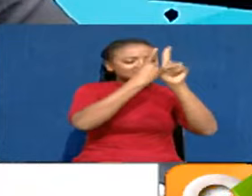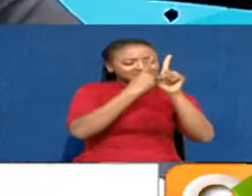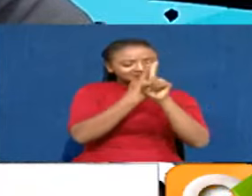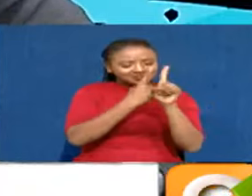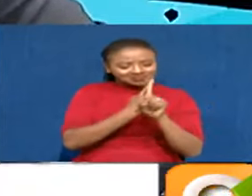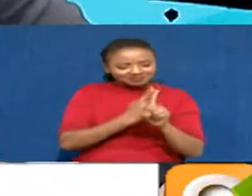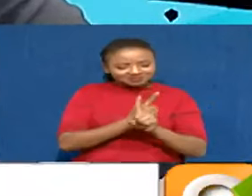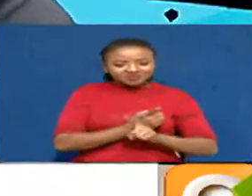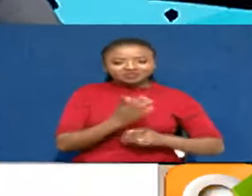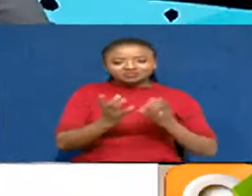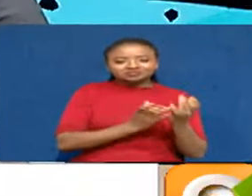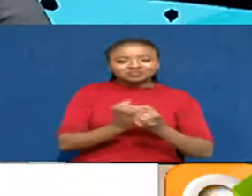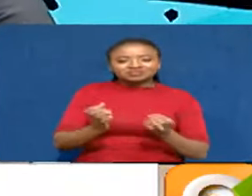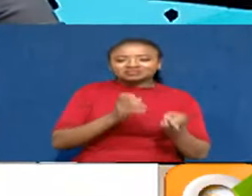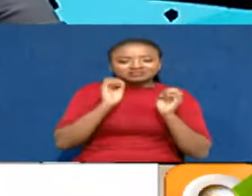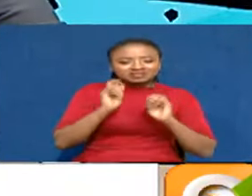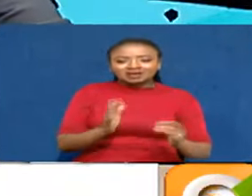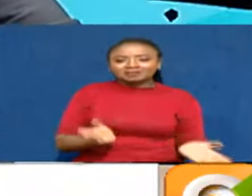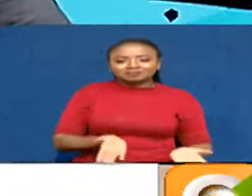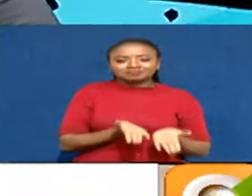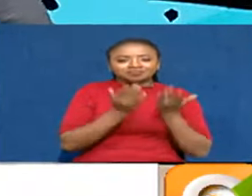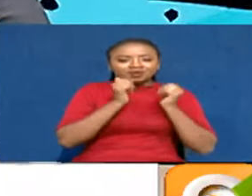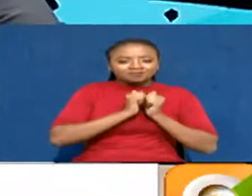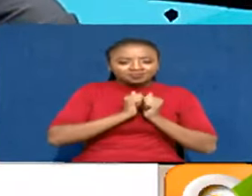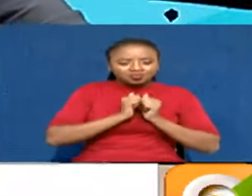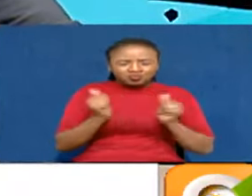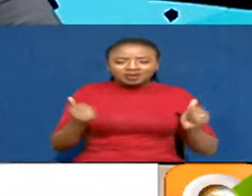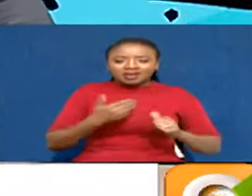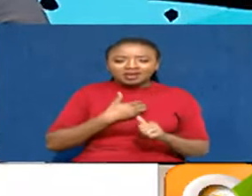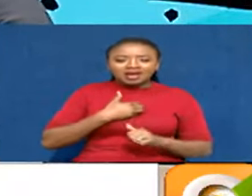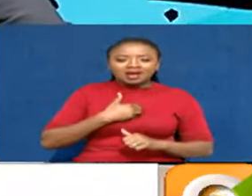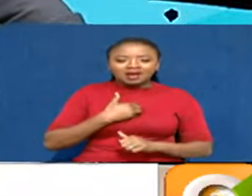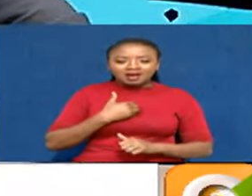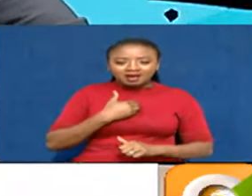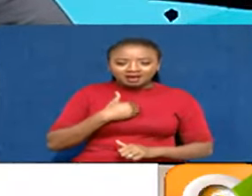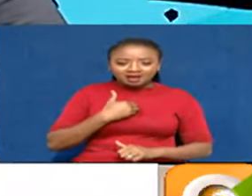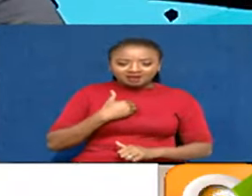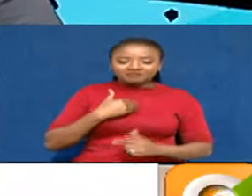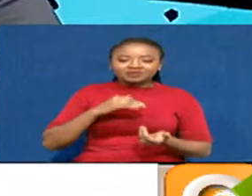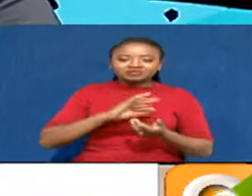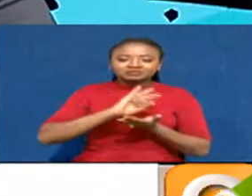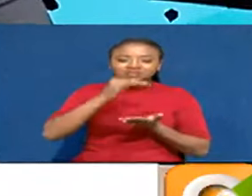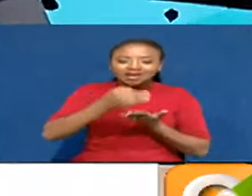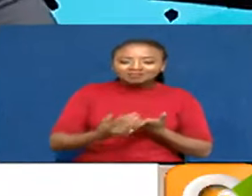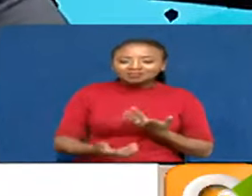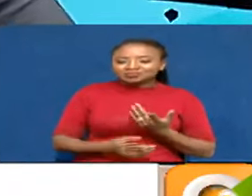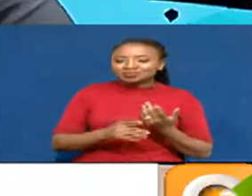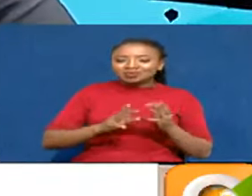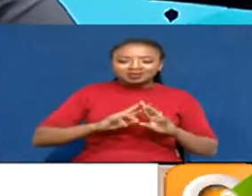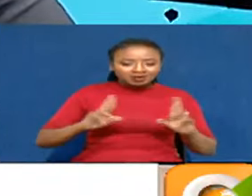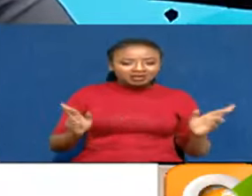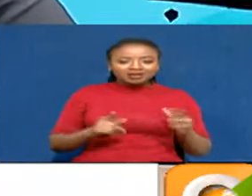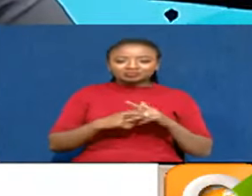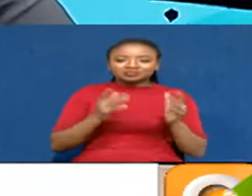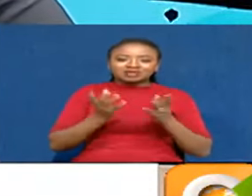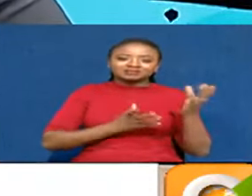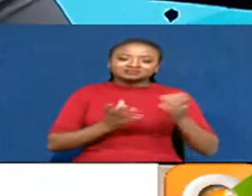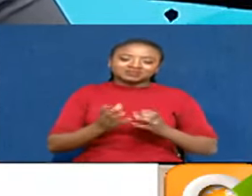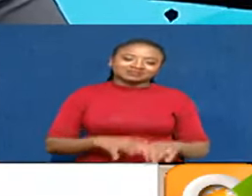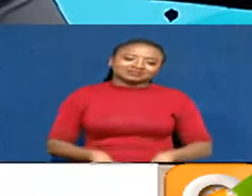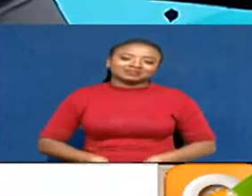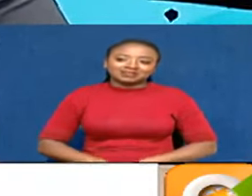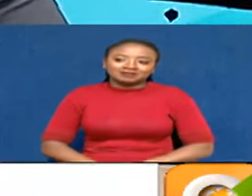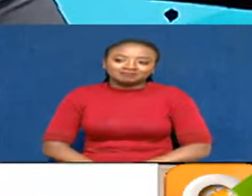sector entrepreneurs will have something, right? They'll have capital, they'll have working capital, they'll have liquidity,